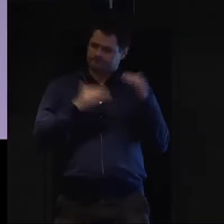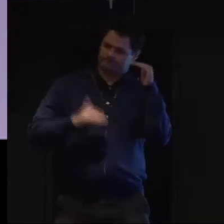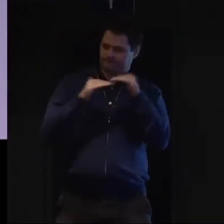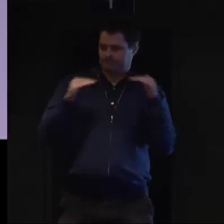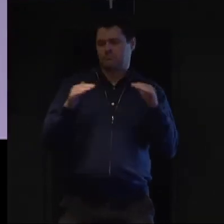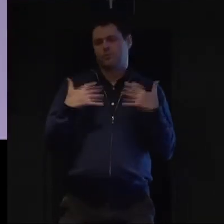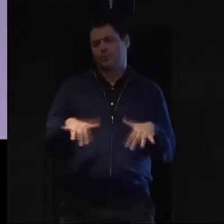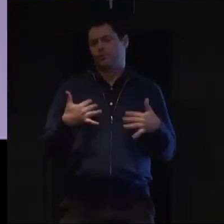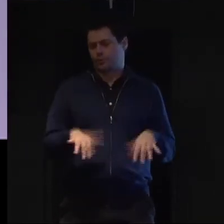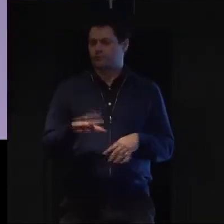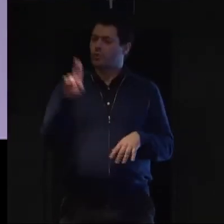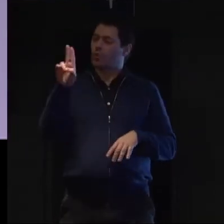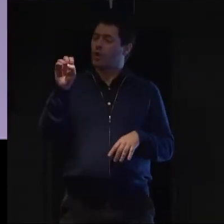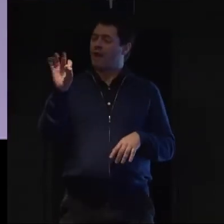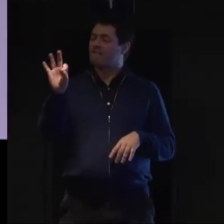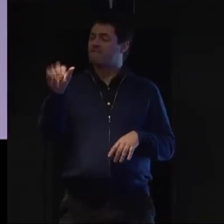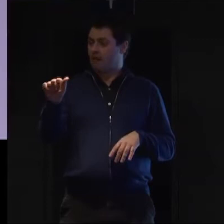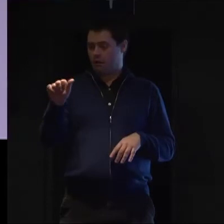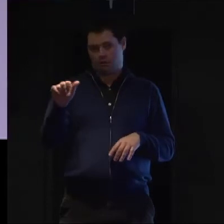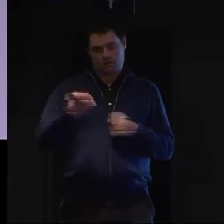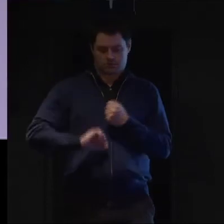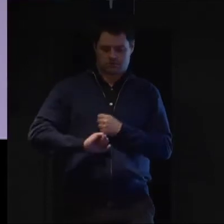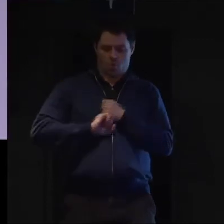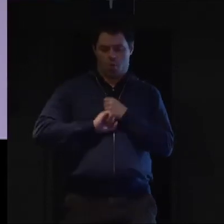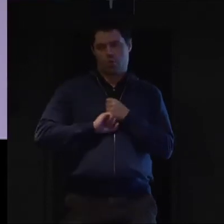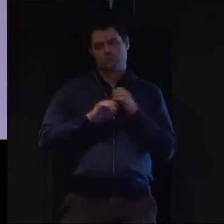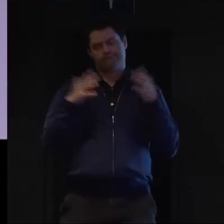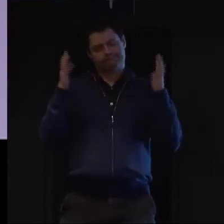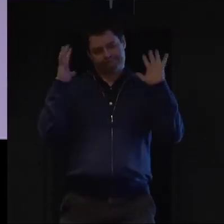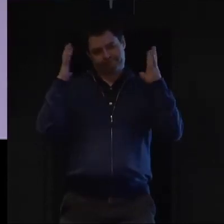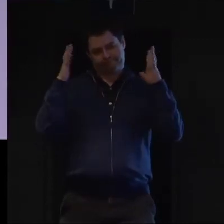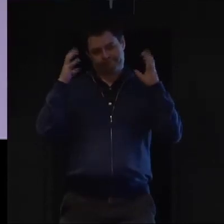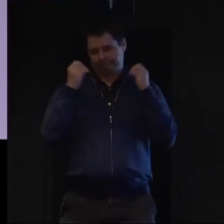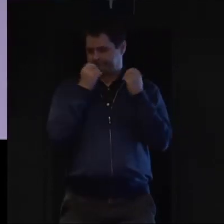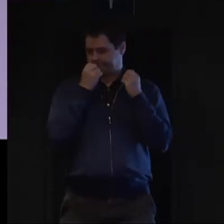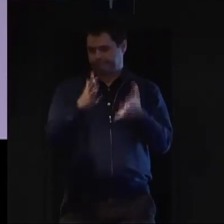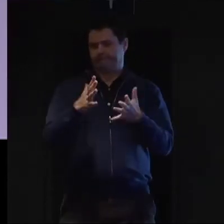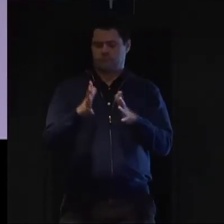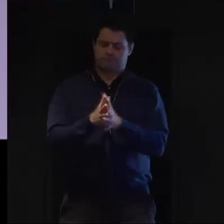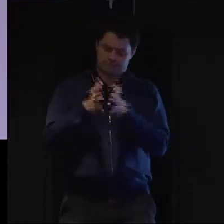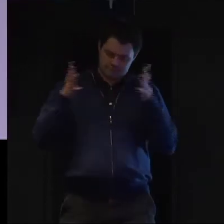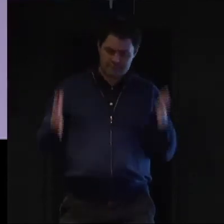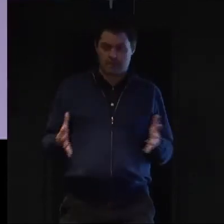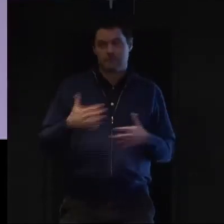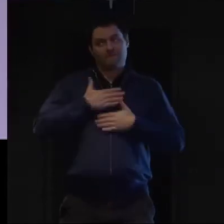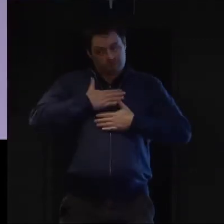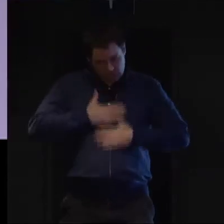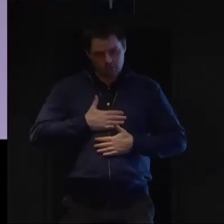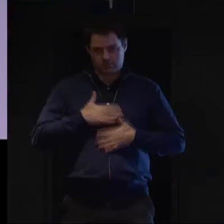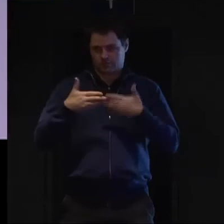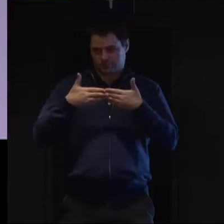UEFA's support has been fantastic. We need that to continue, and we need to find match